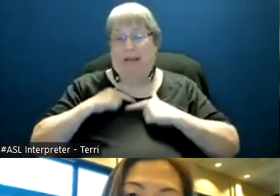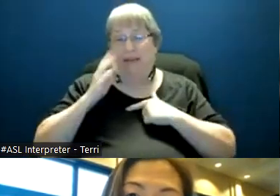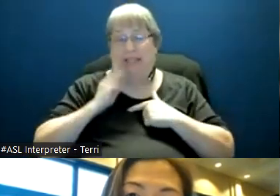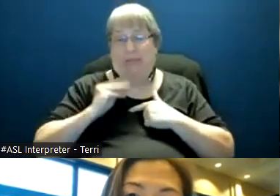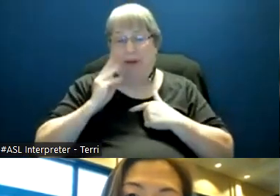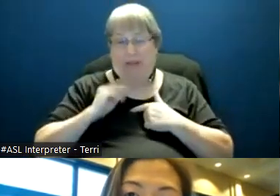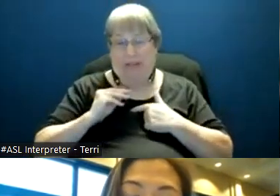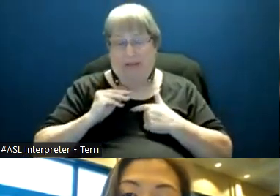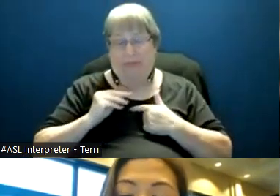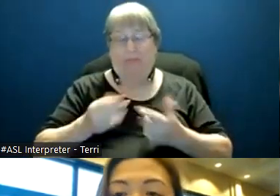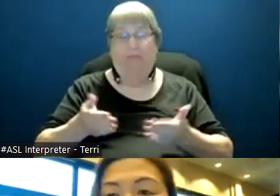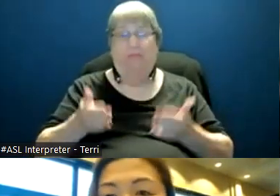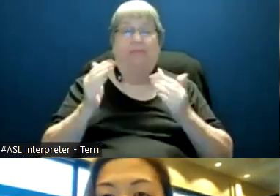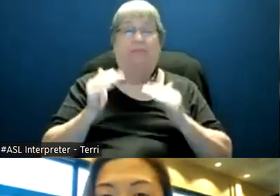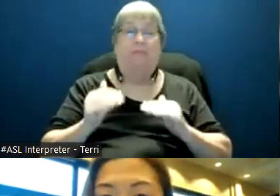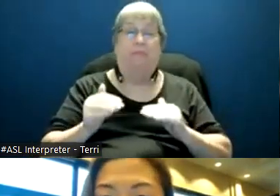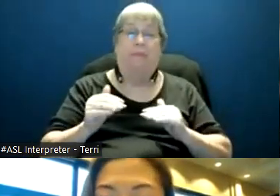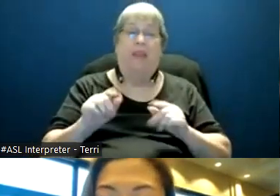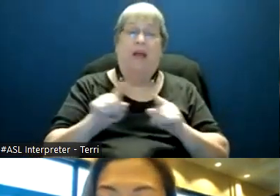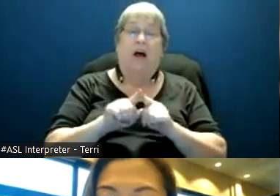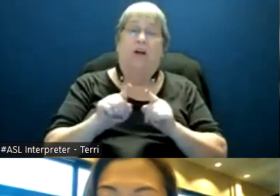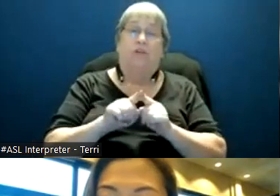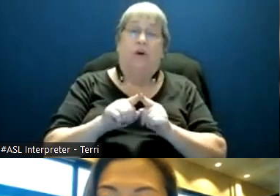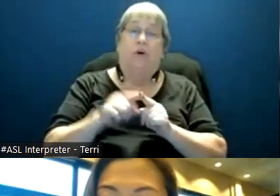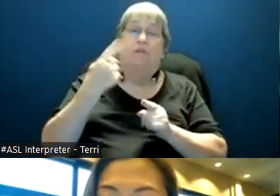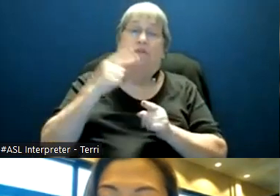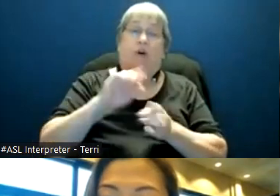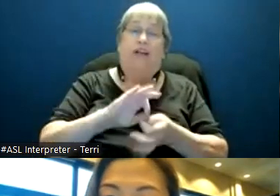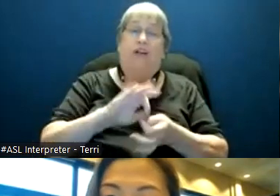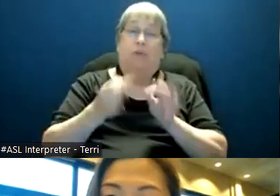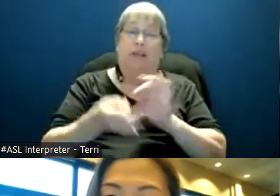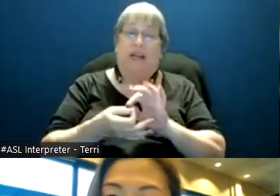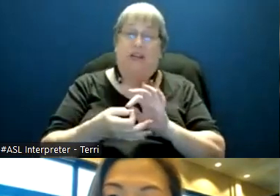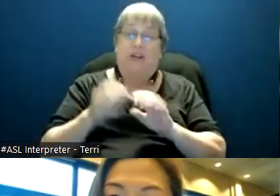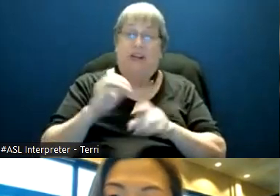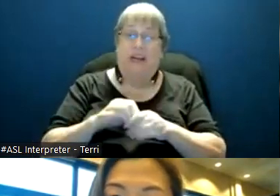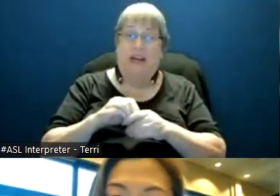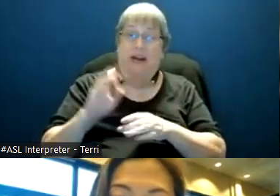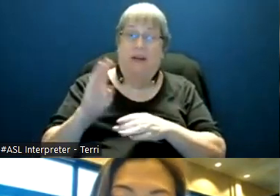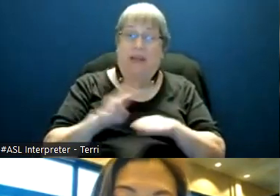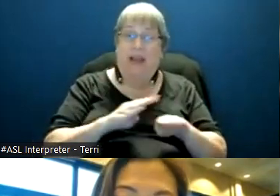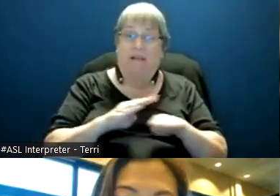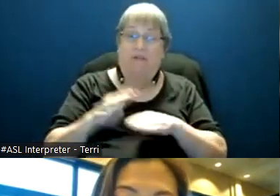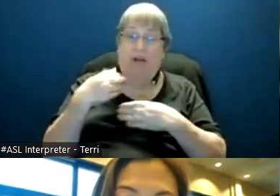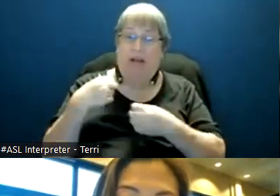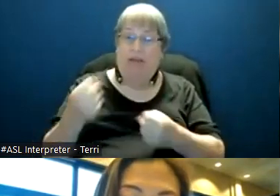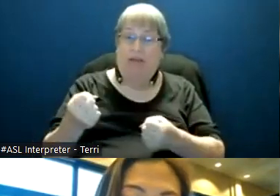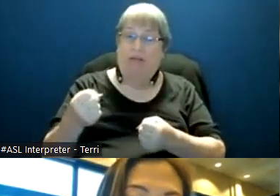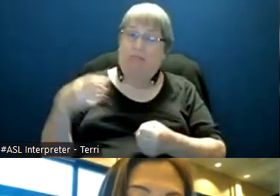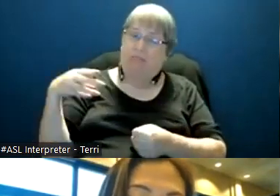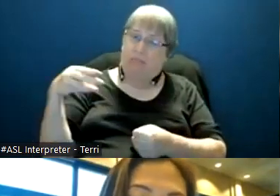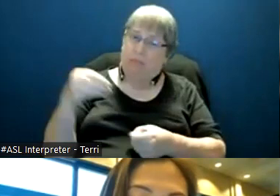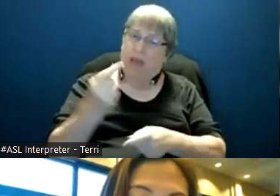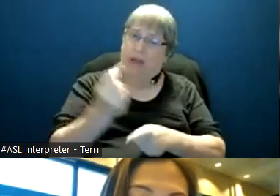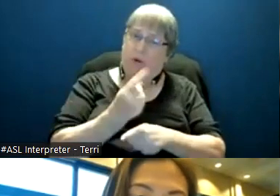Separately, compensate appropriately for interpretation in behavioral health, recognizing that services when